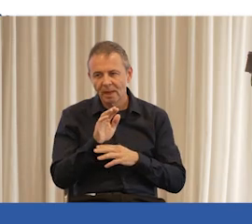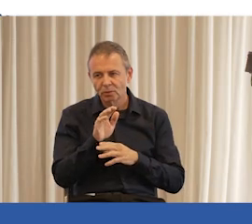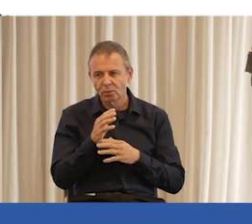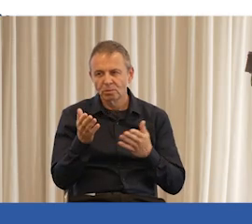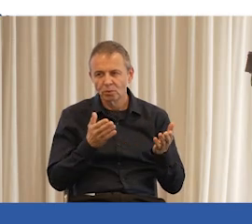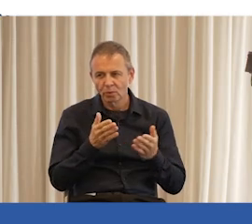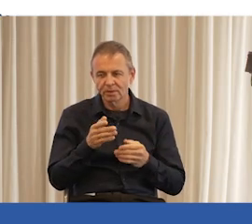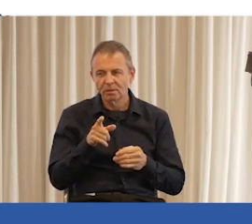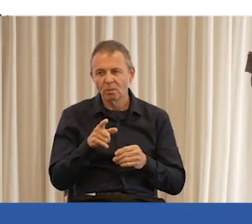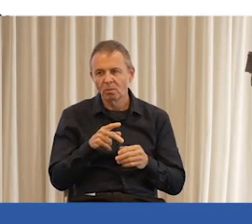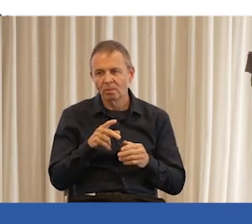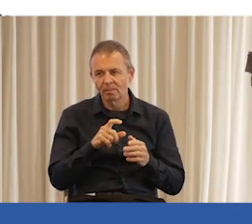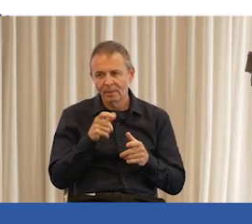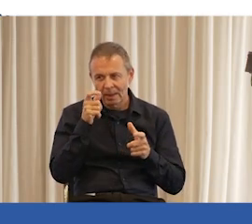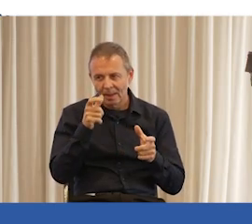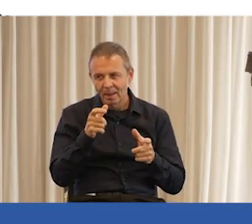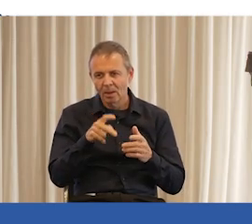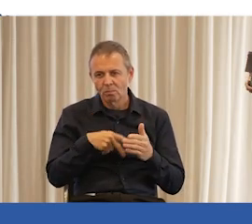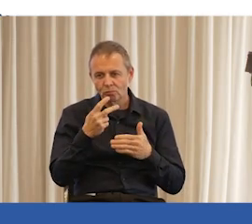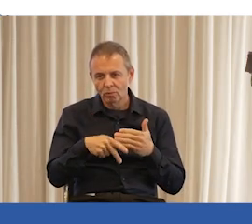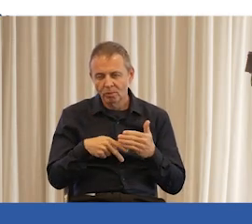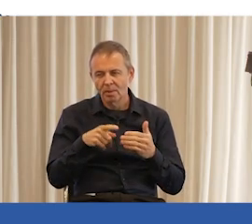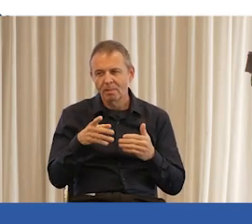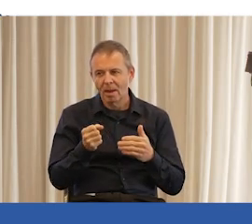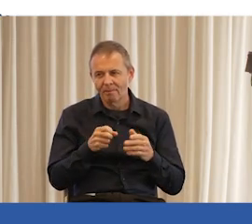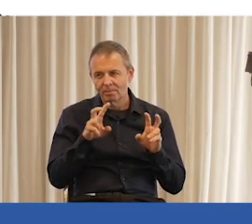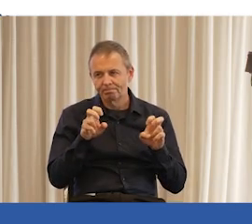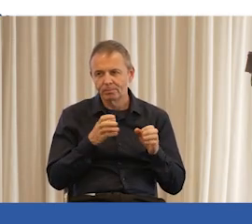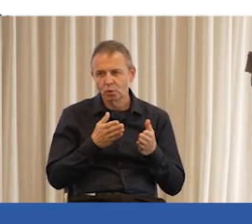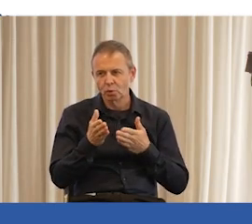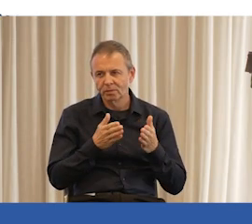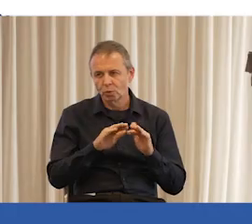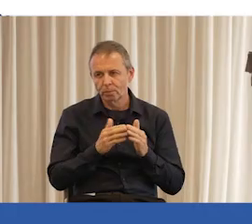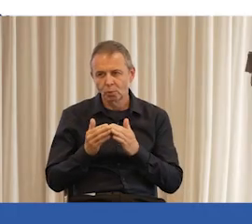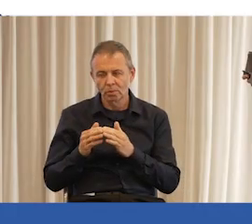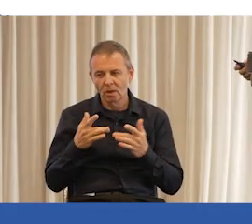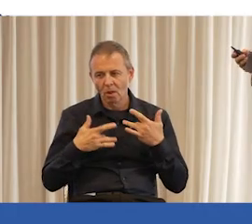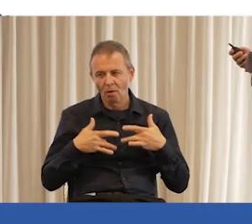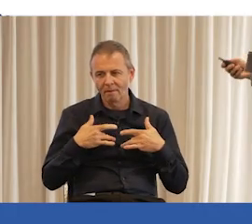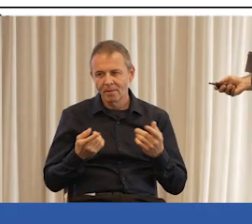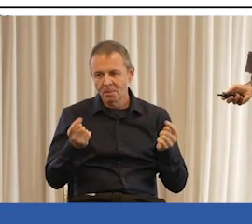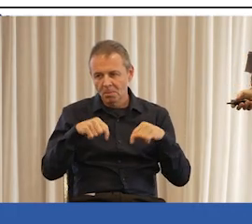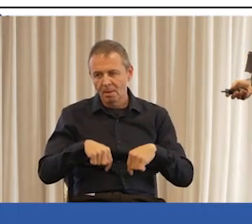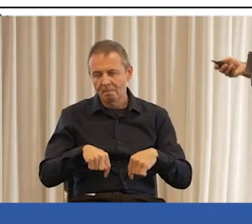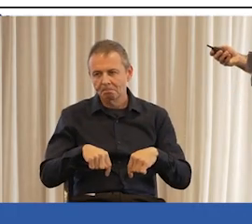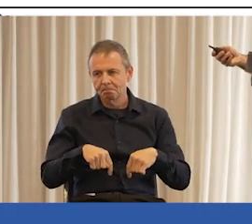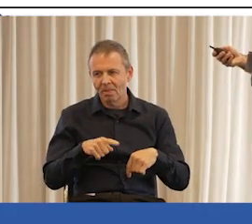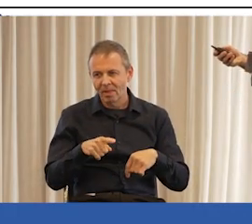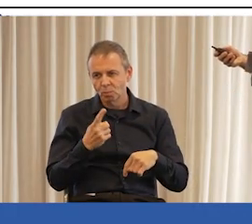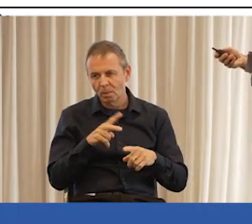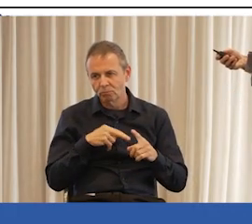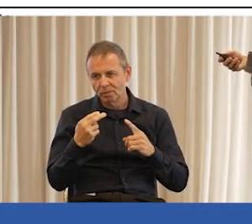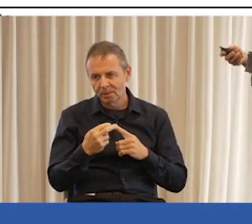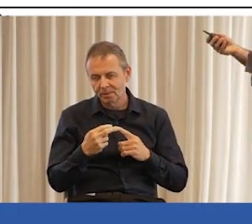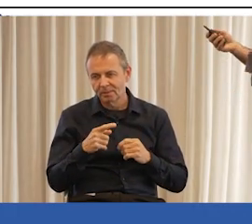care or programs. And so there's this servicing of community life. People come in, and that's one way we can look at it, and then we